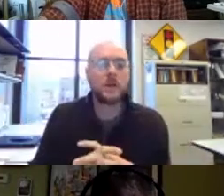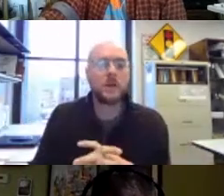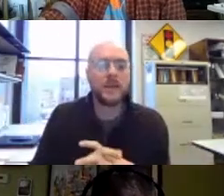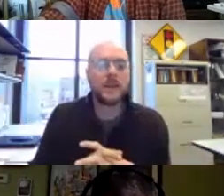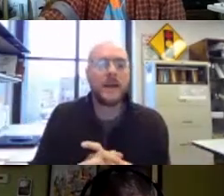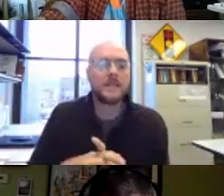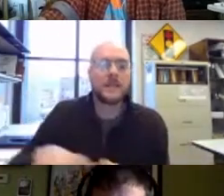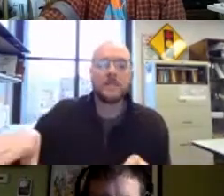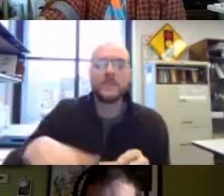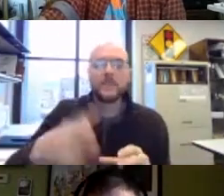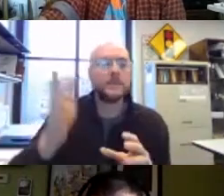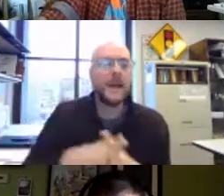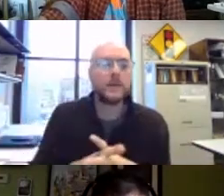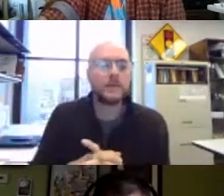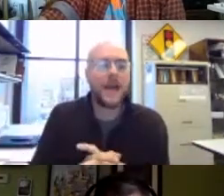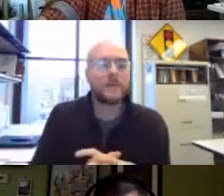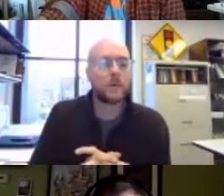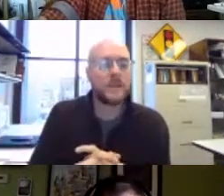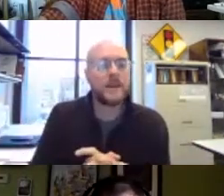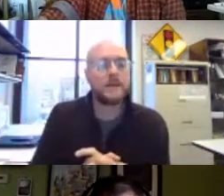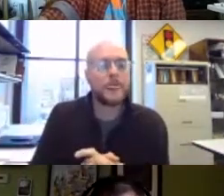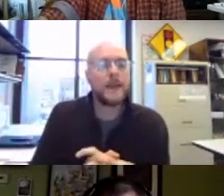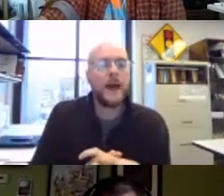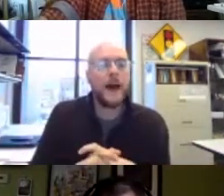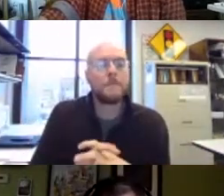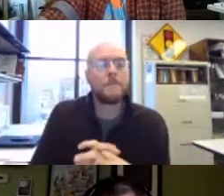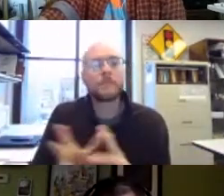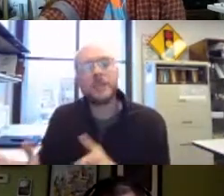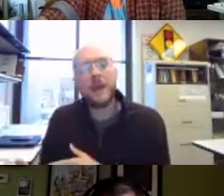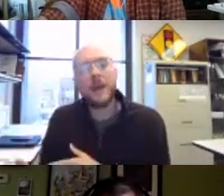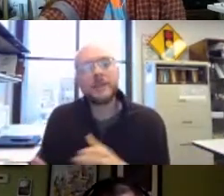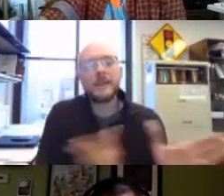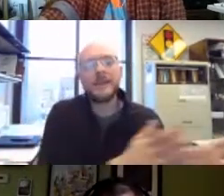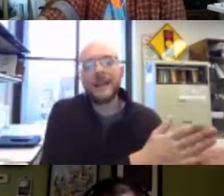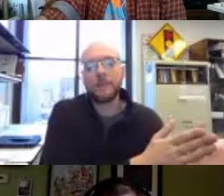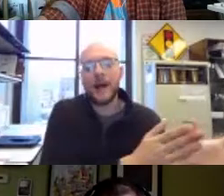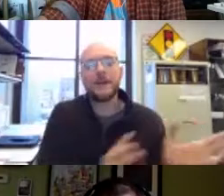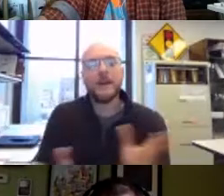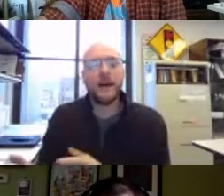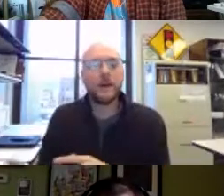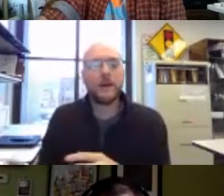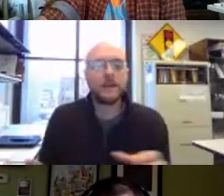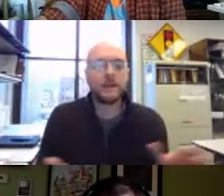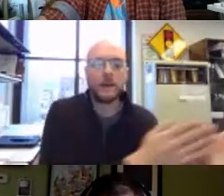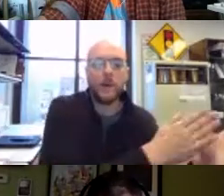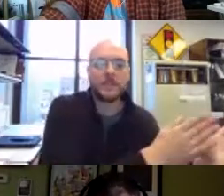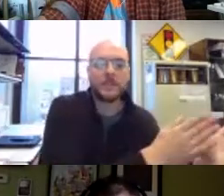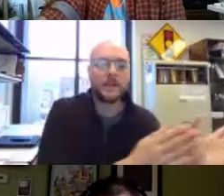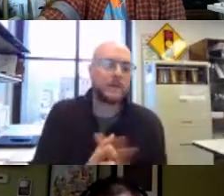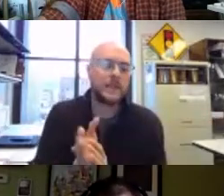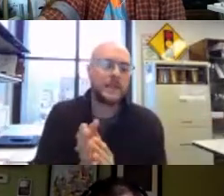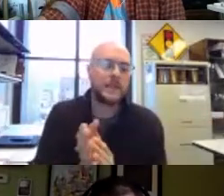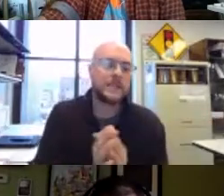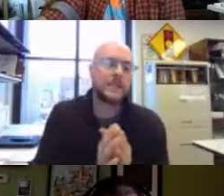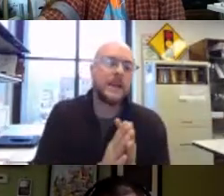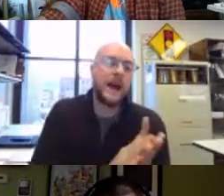bit more slowly as they come into and out of California there. As you enter the next block, going westbound,